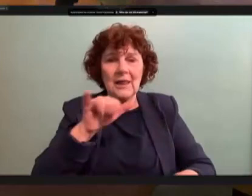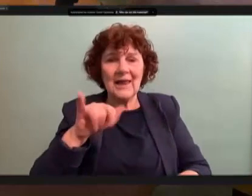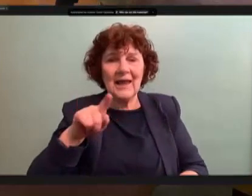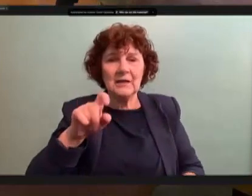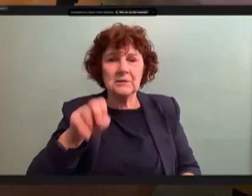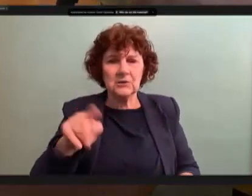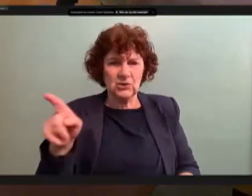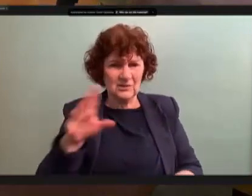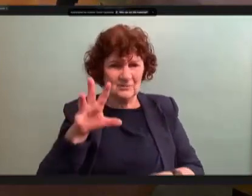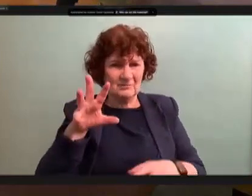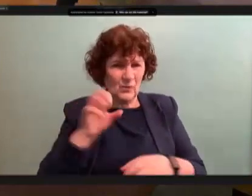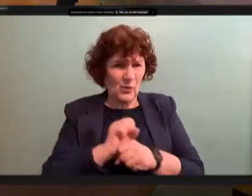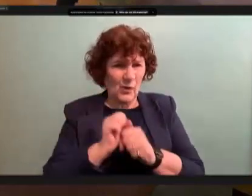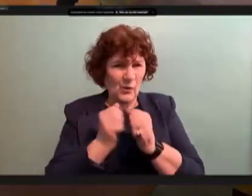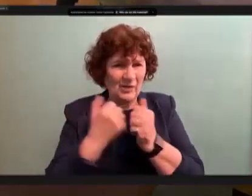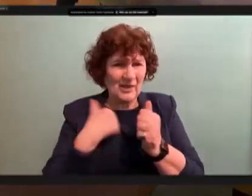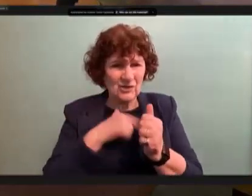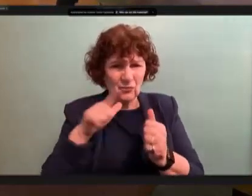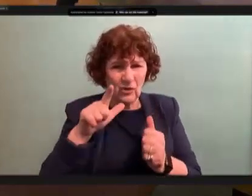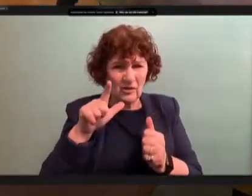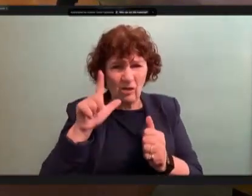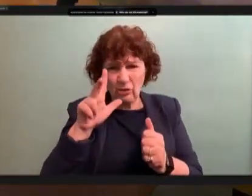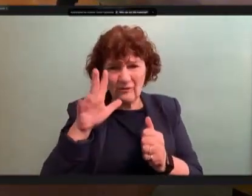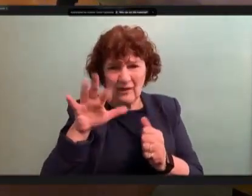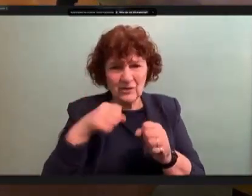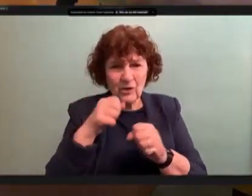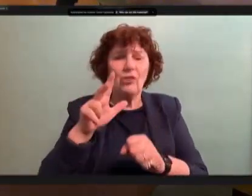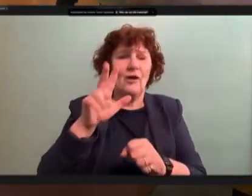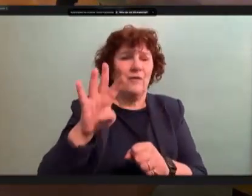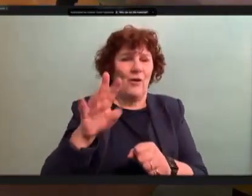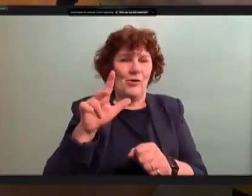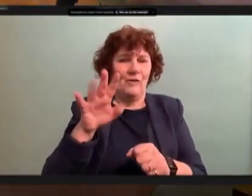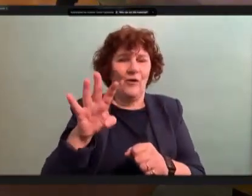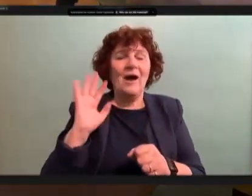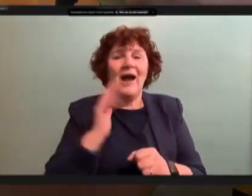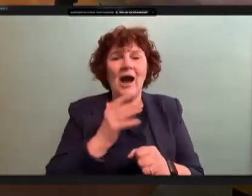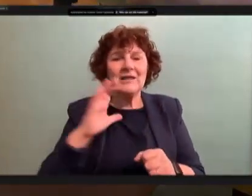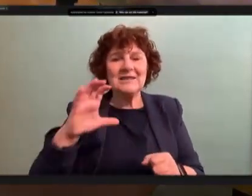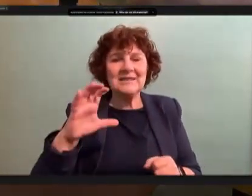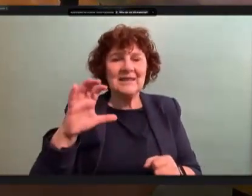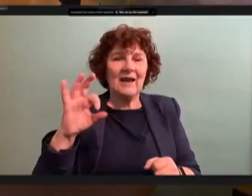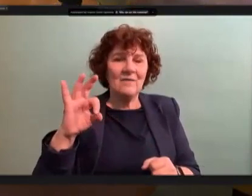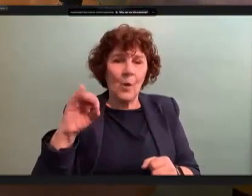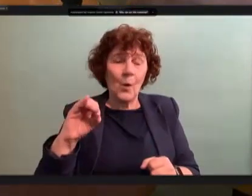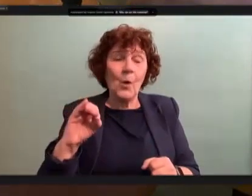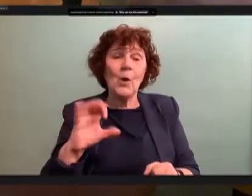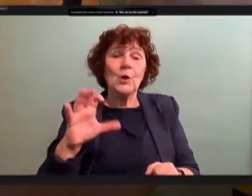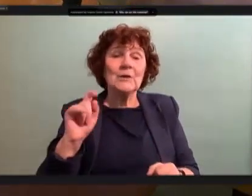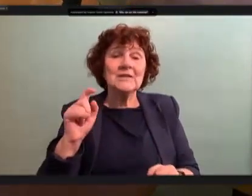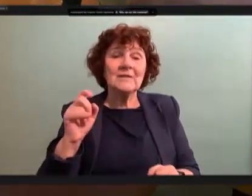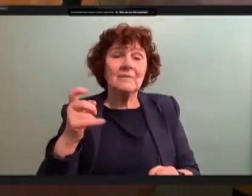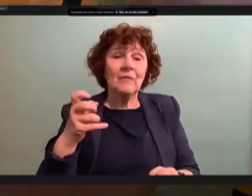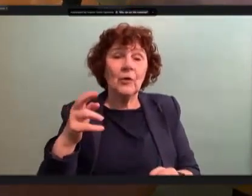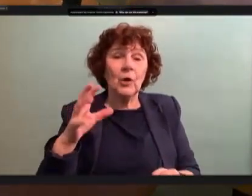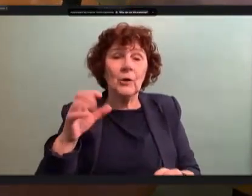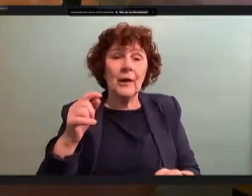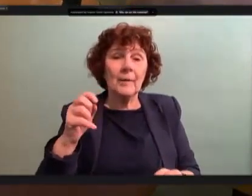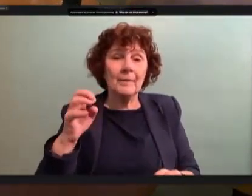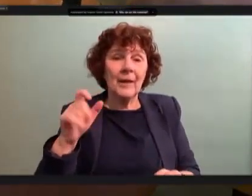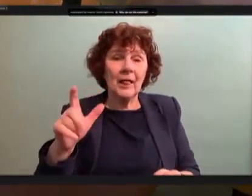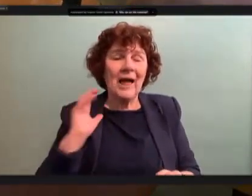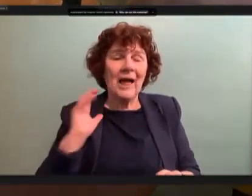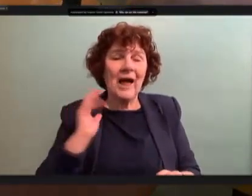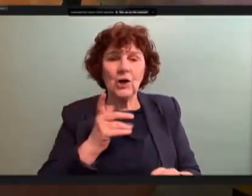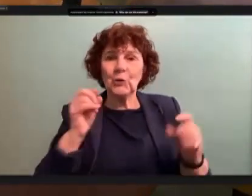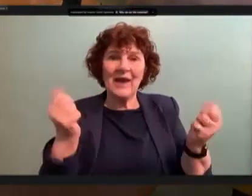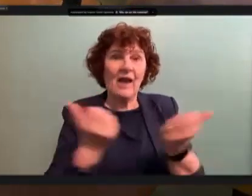in. 34 years in, and she's our Chief Financial Officer. Krista Grable is our do everything. I call her